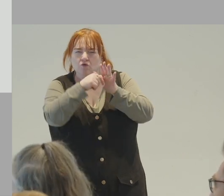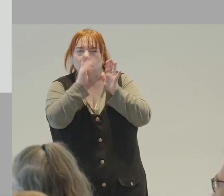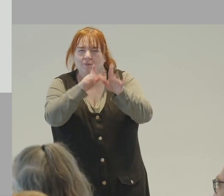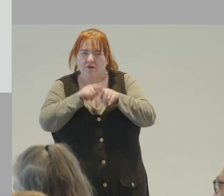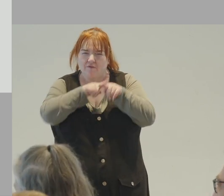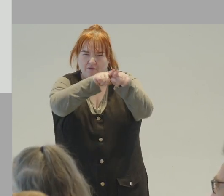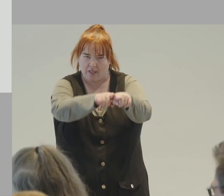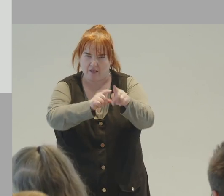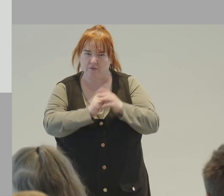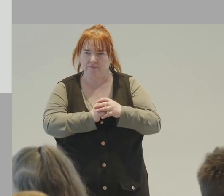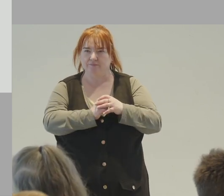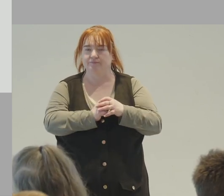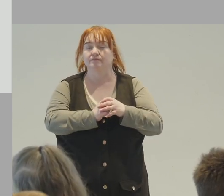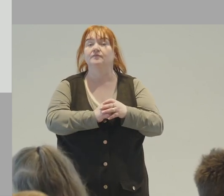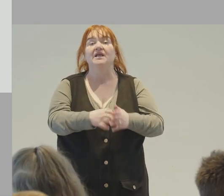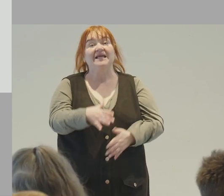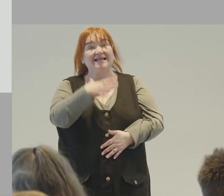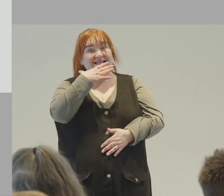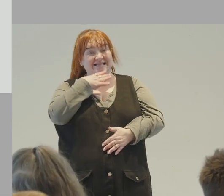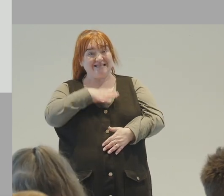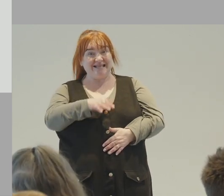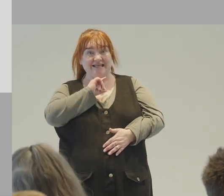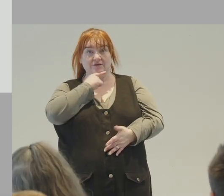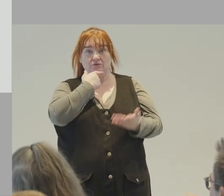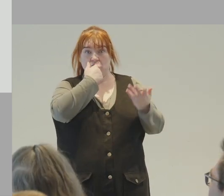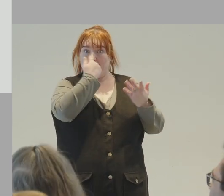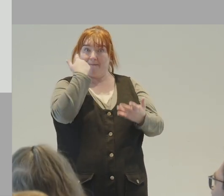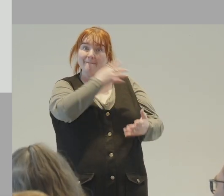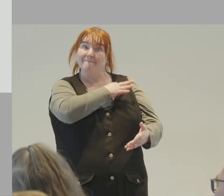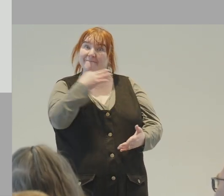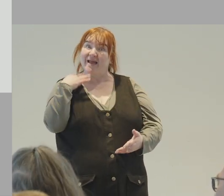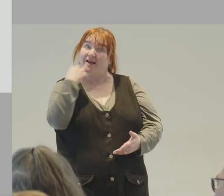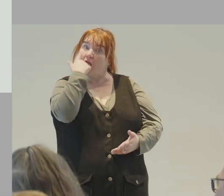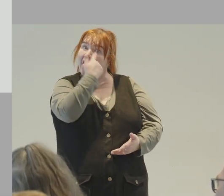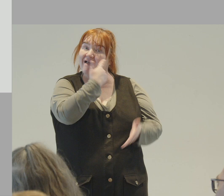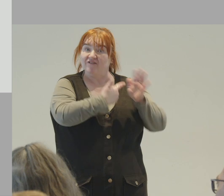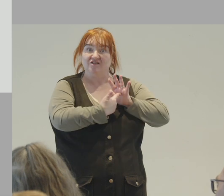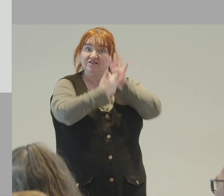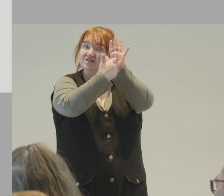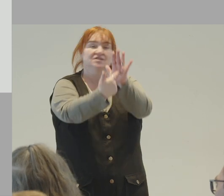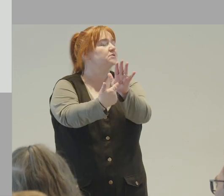You do not need to supply medical evidence, usually.